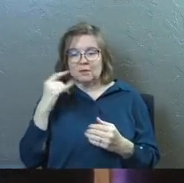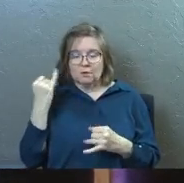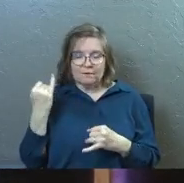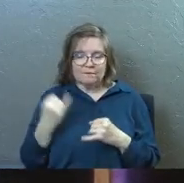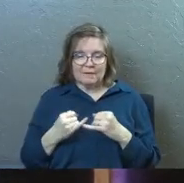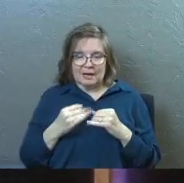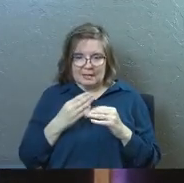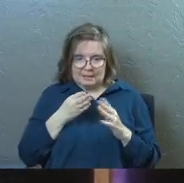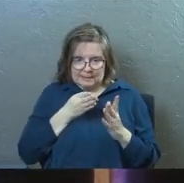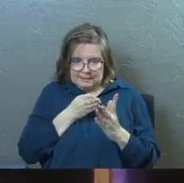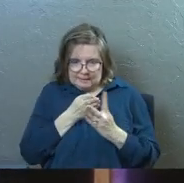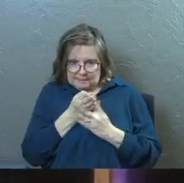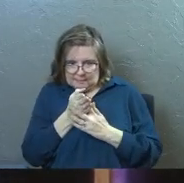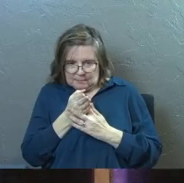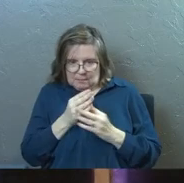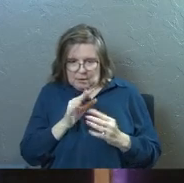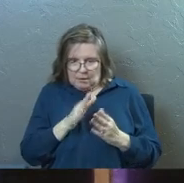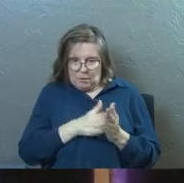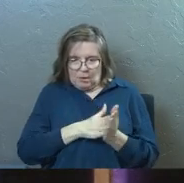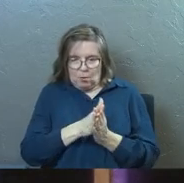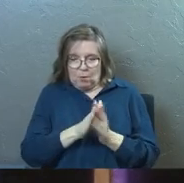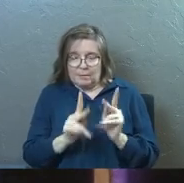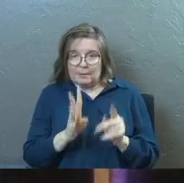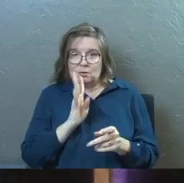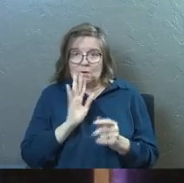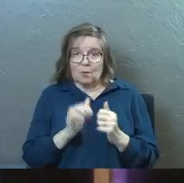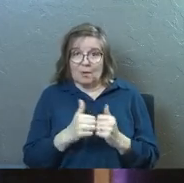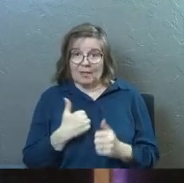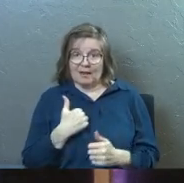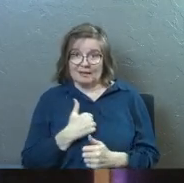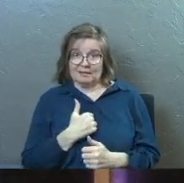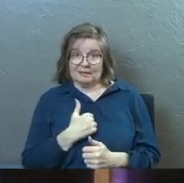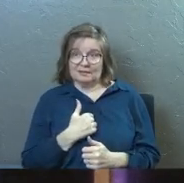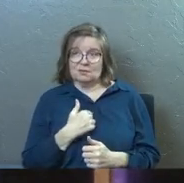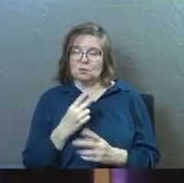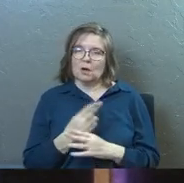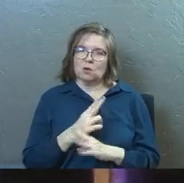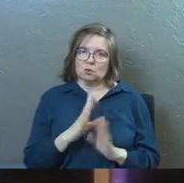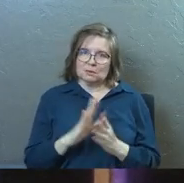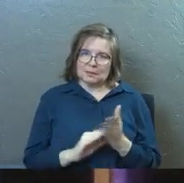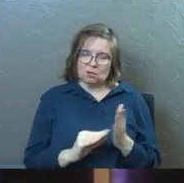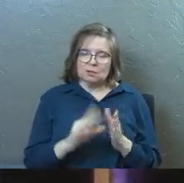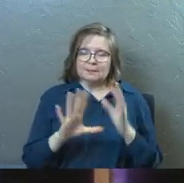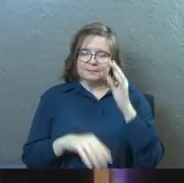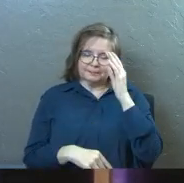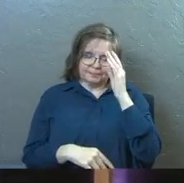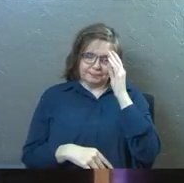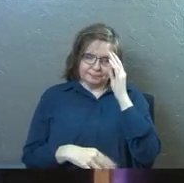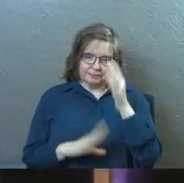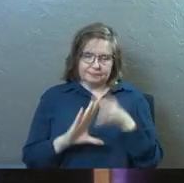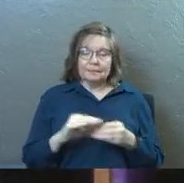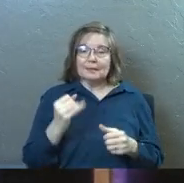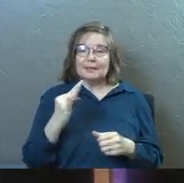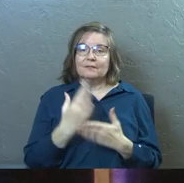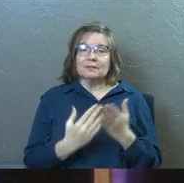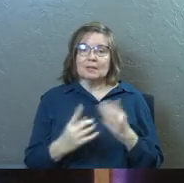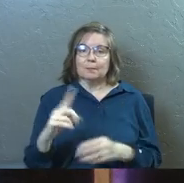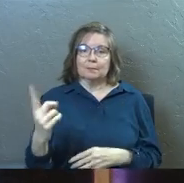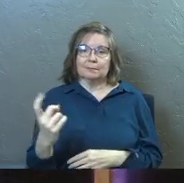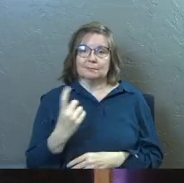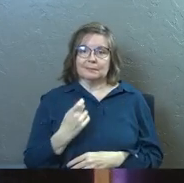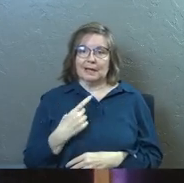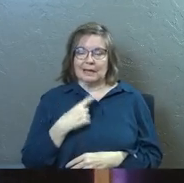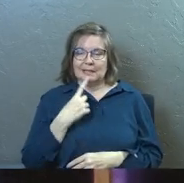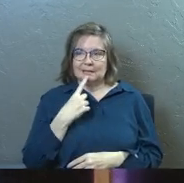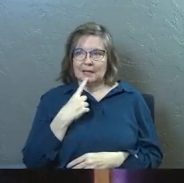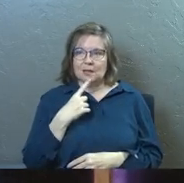finally slice the motives of the people who also talk to us, right? So I'll use an illustration. If someone came to you